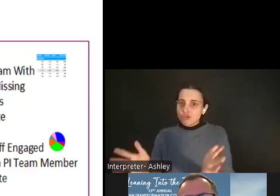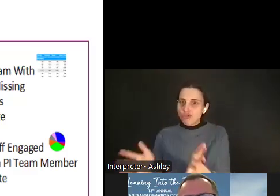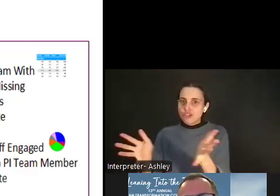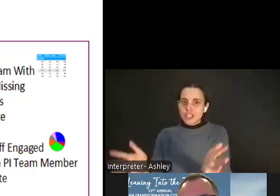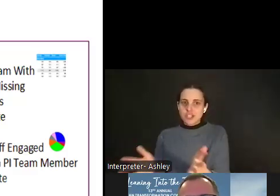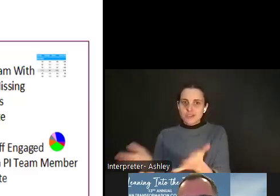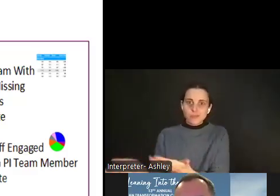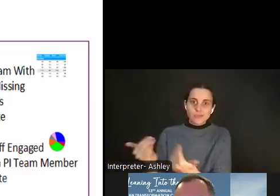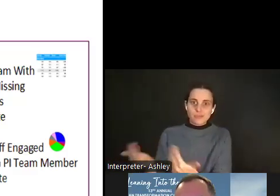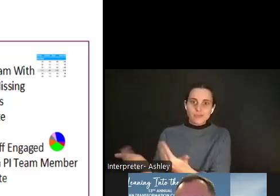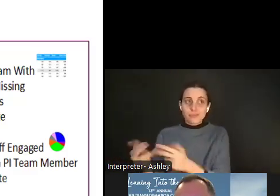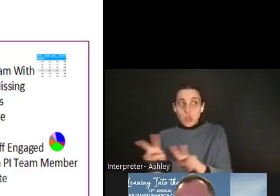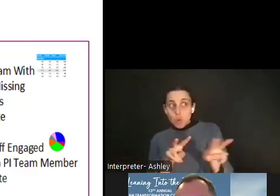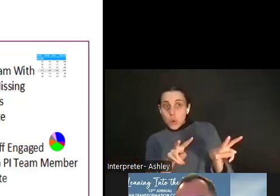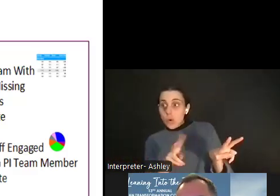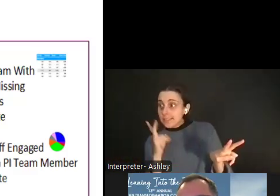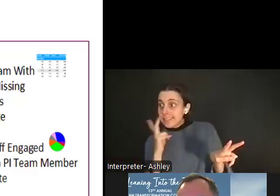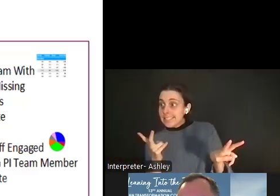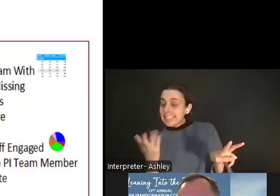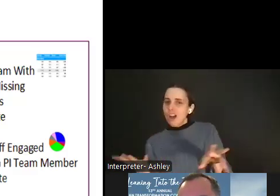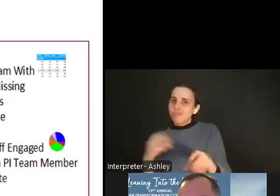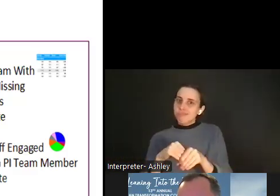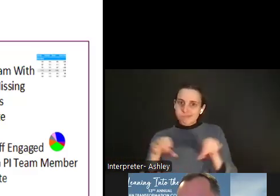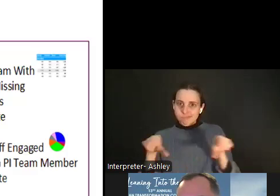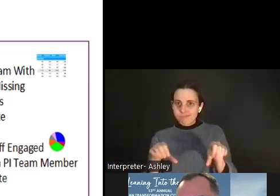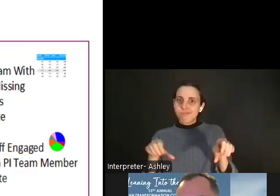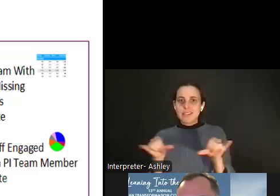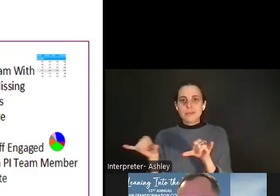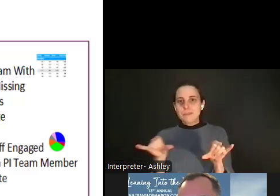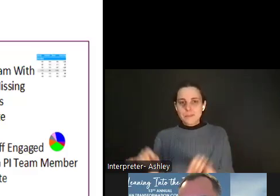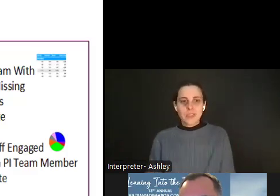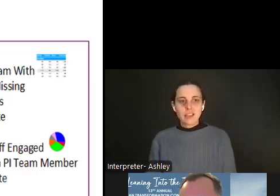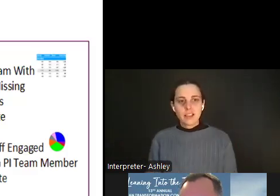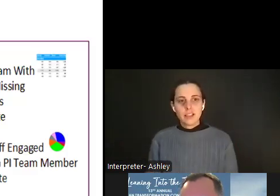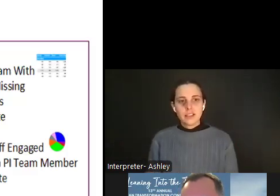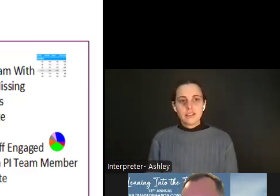them along that lean path. And then the last one is a burn down chart, and that's